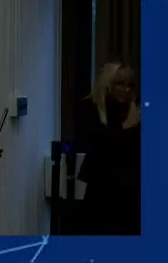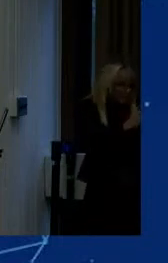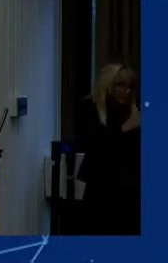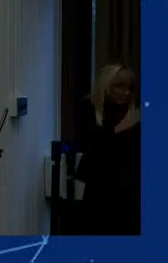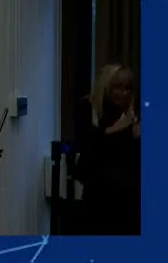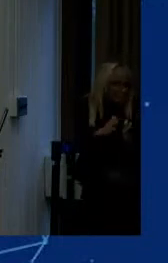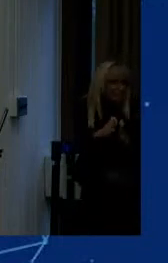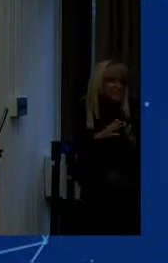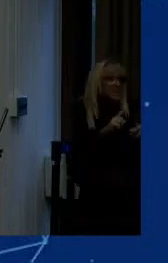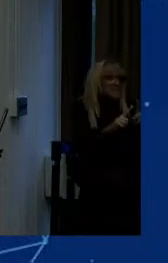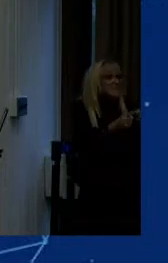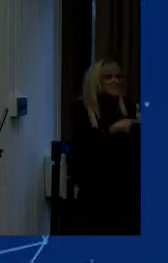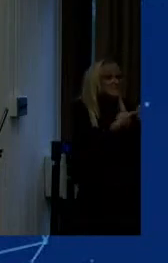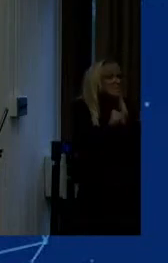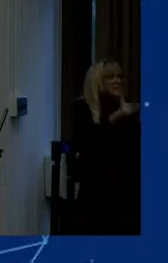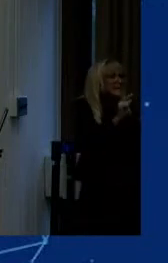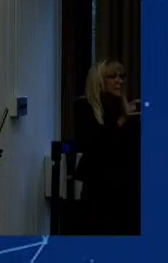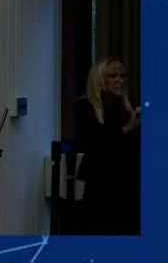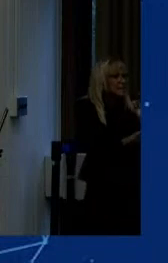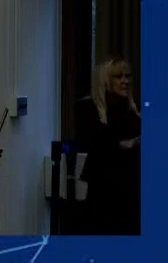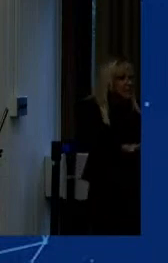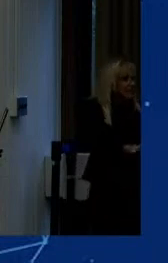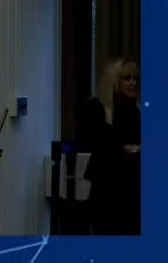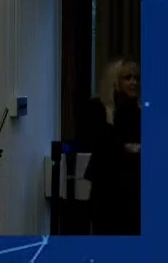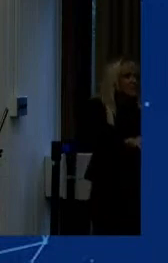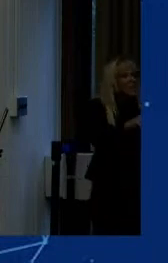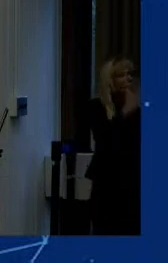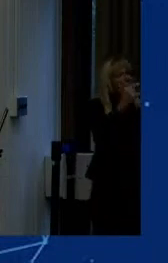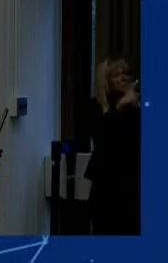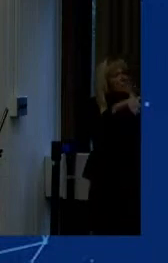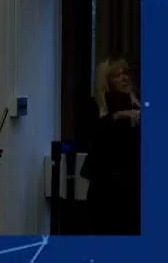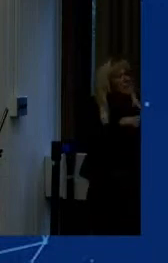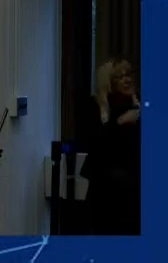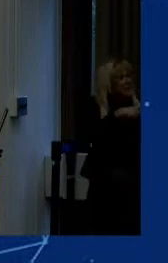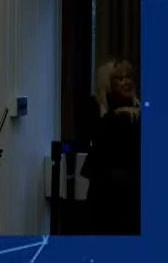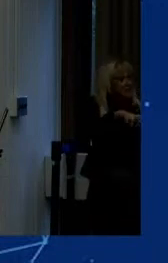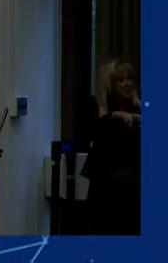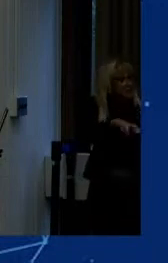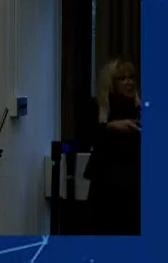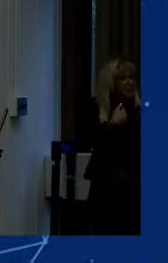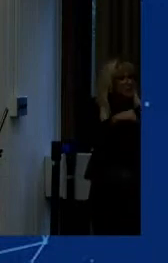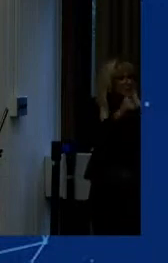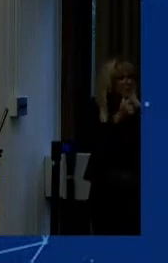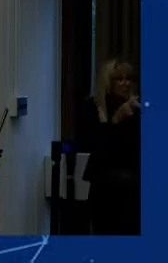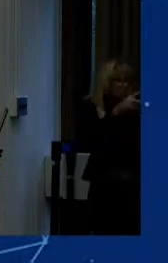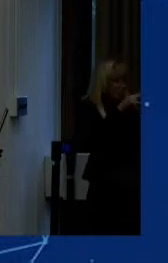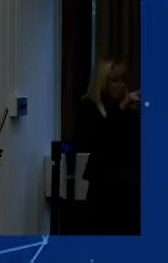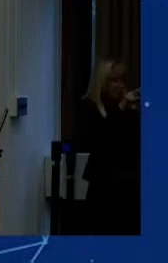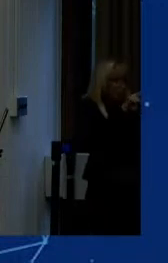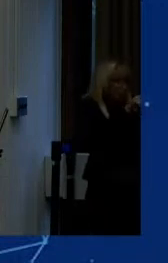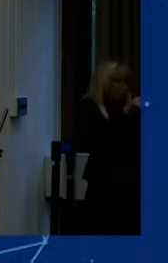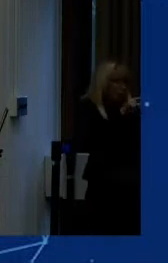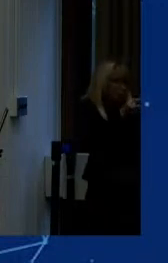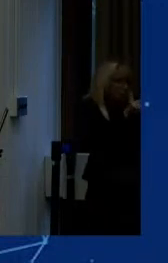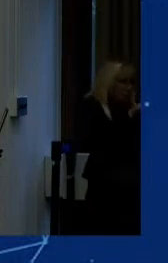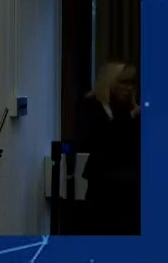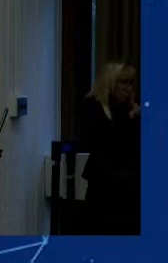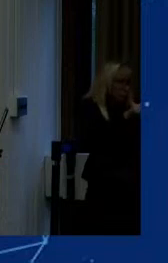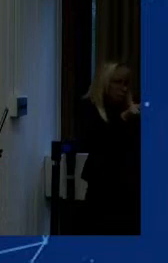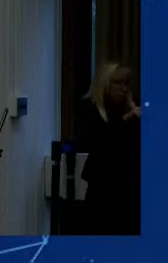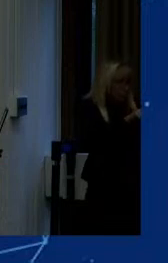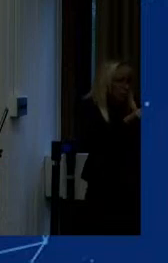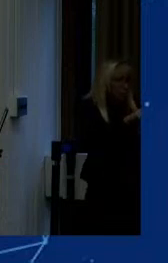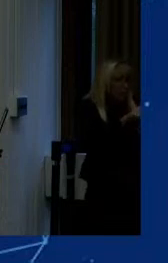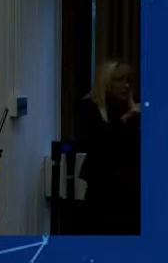we need to simplify that because as in the beginning stages of research, we don't always read every single source word for word.